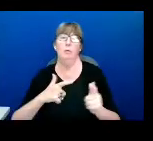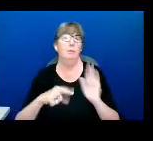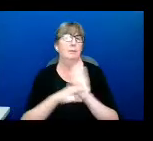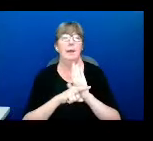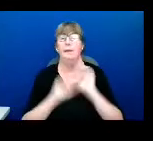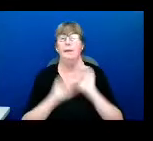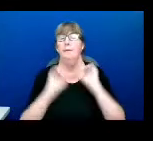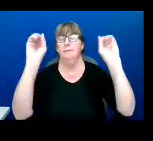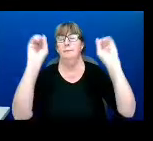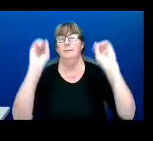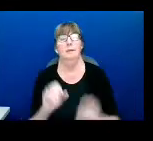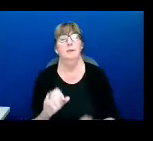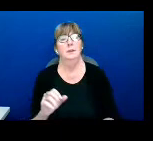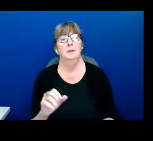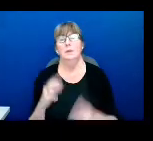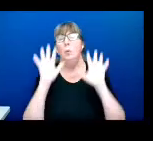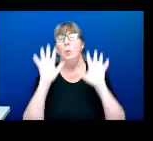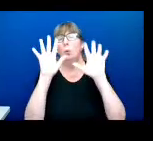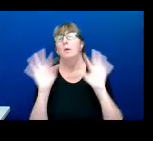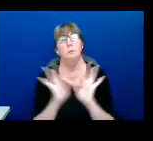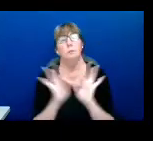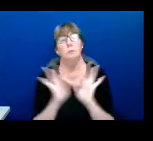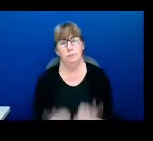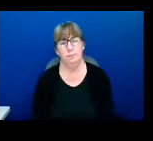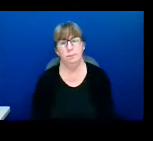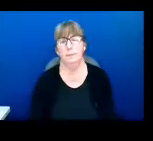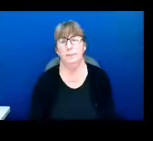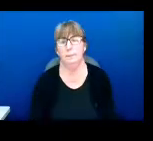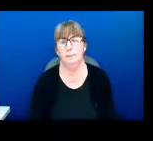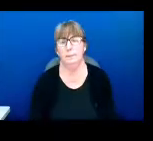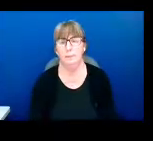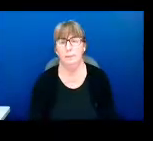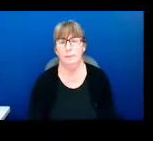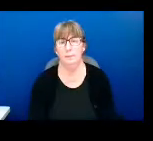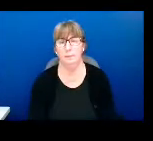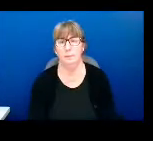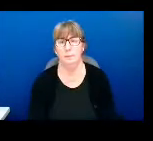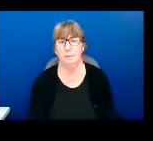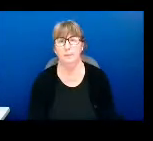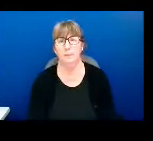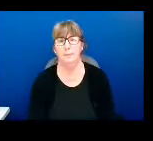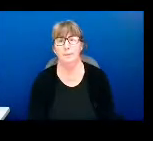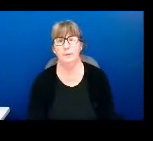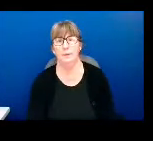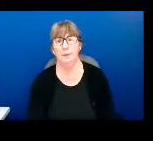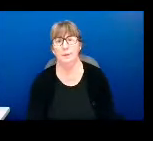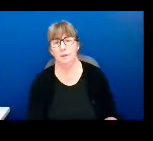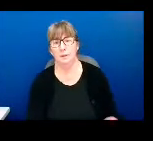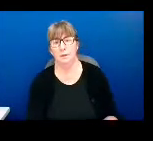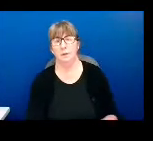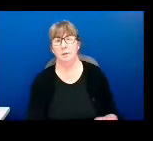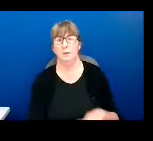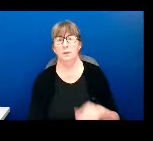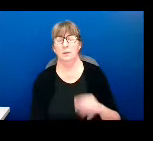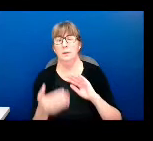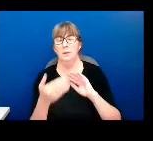it in self-esteem, work skills, social skills. The community benefits, as does the